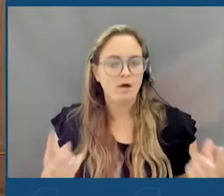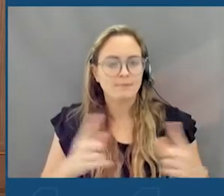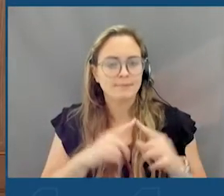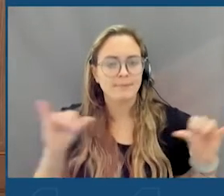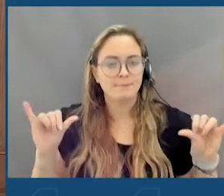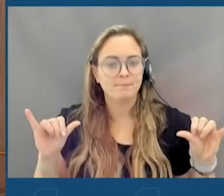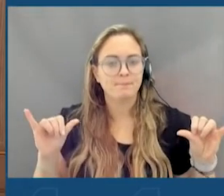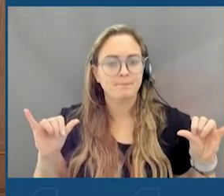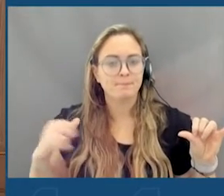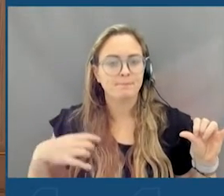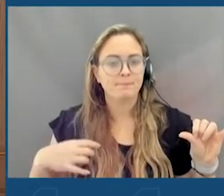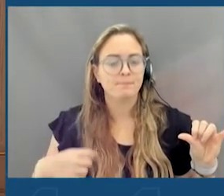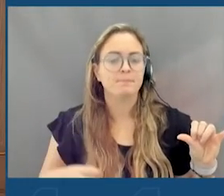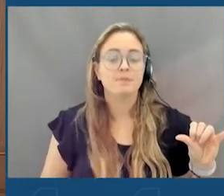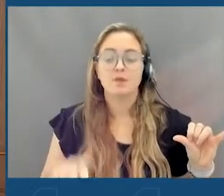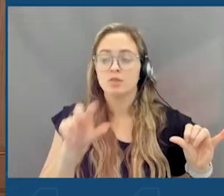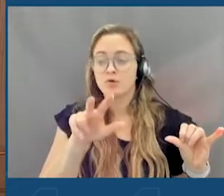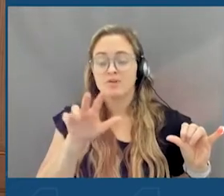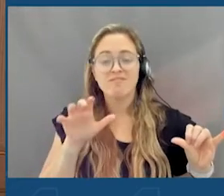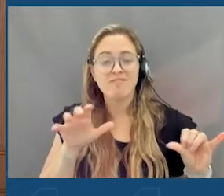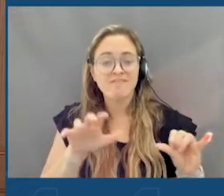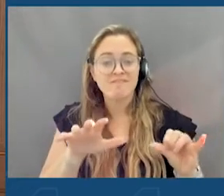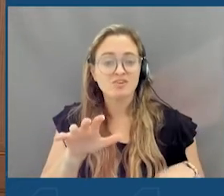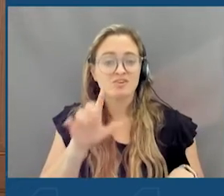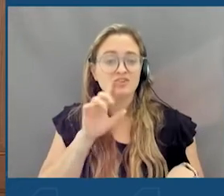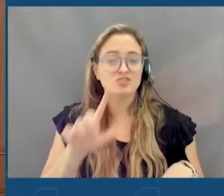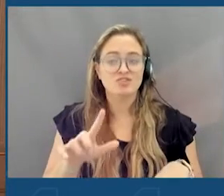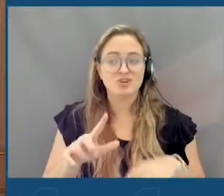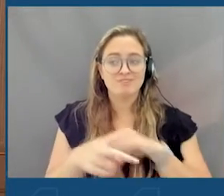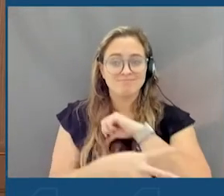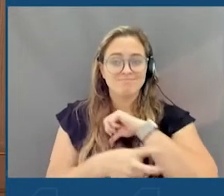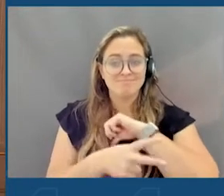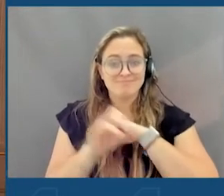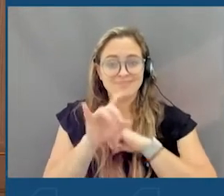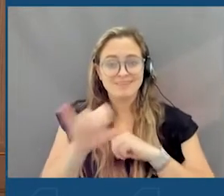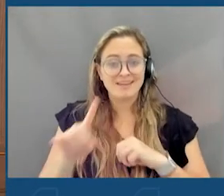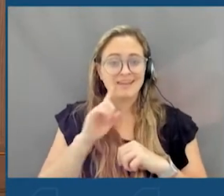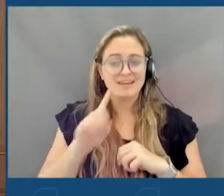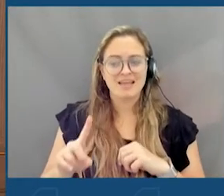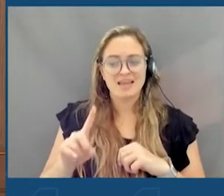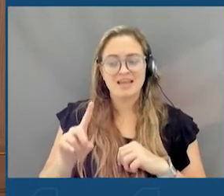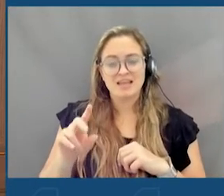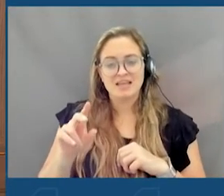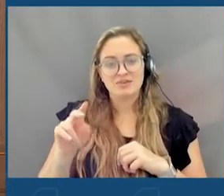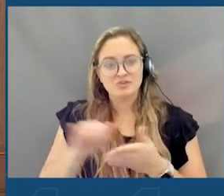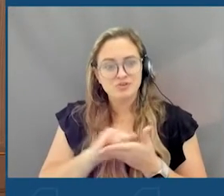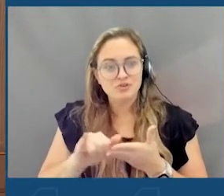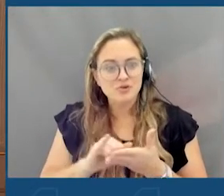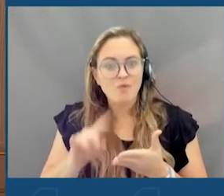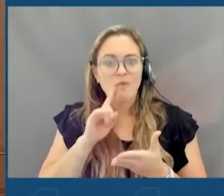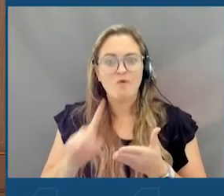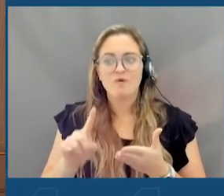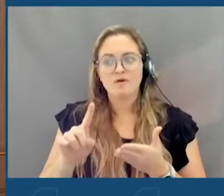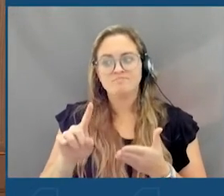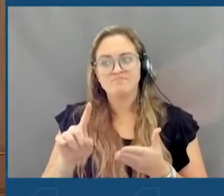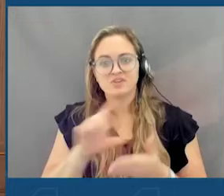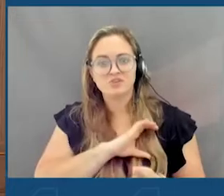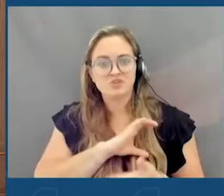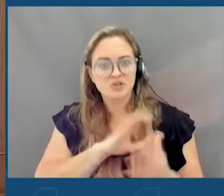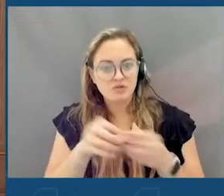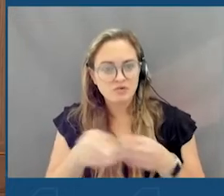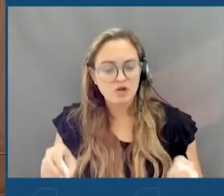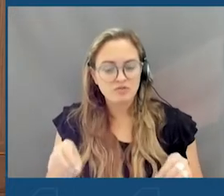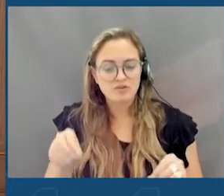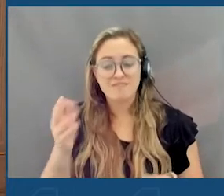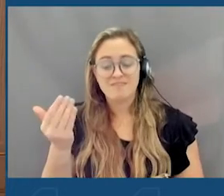were over 3,500 deed theft complaints in the New York City Sheriff's Office, 1,500 right here in Brooklyn. Out of